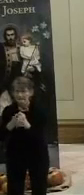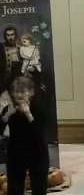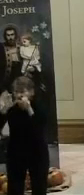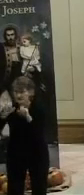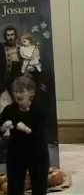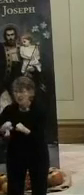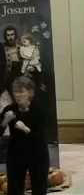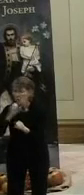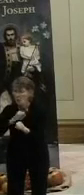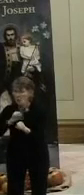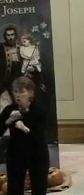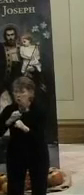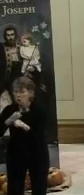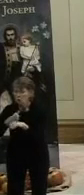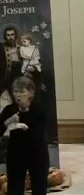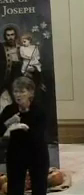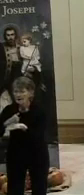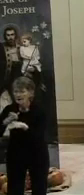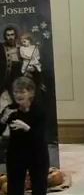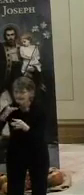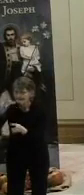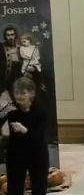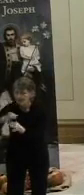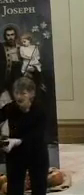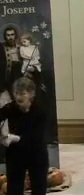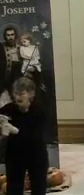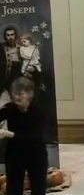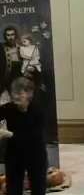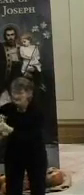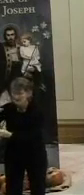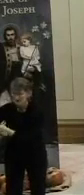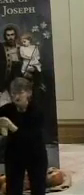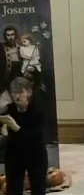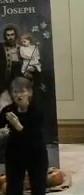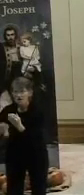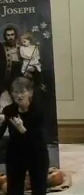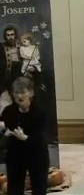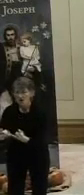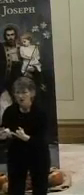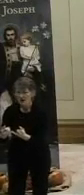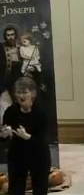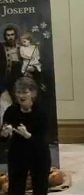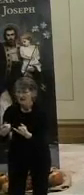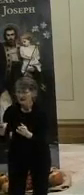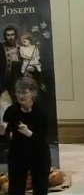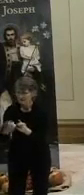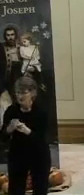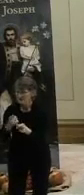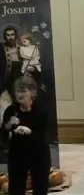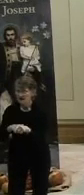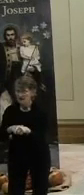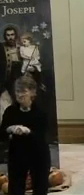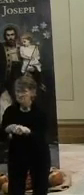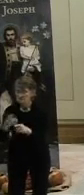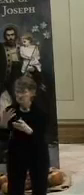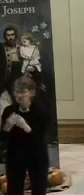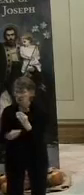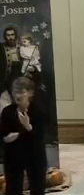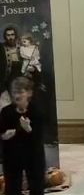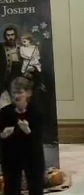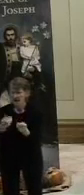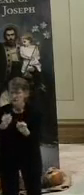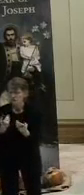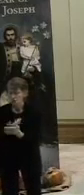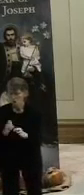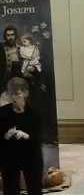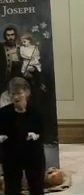1923. And there's a extra room we got on the right-hand side, and it was used to be the choir robe